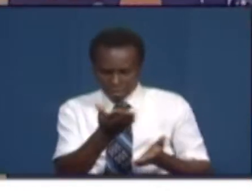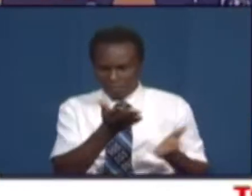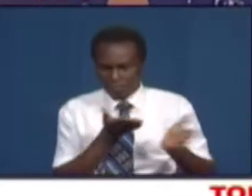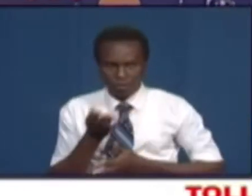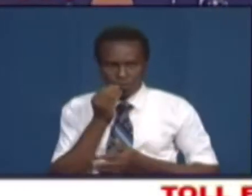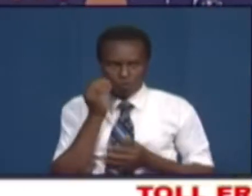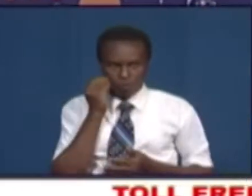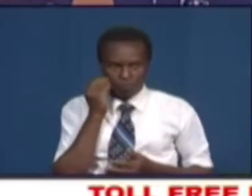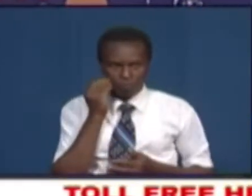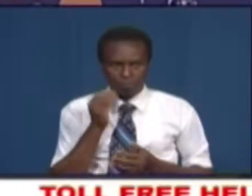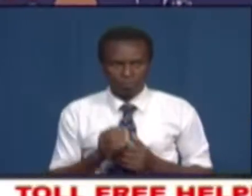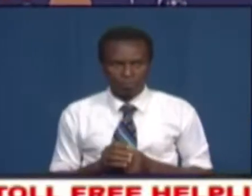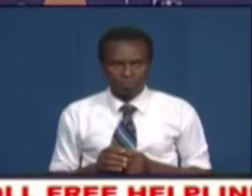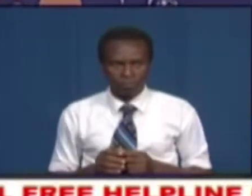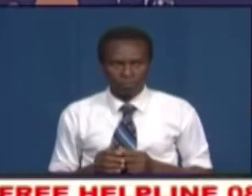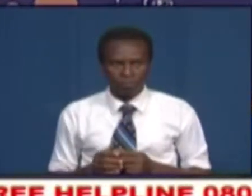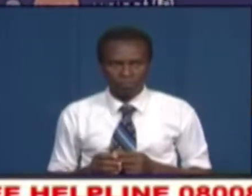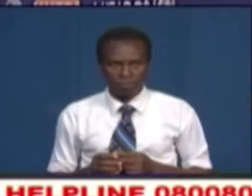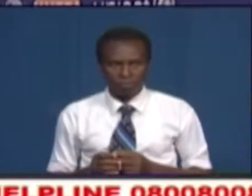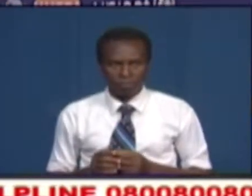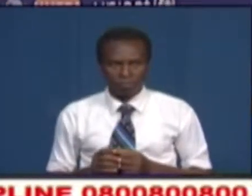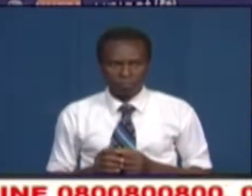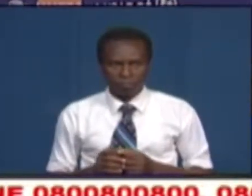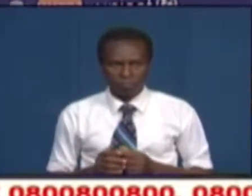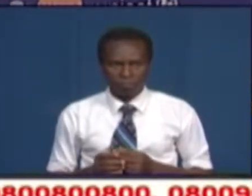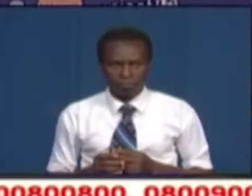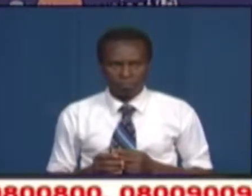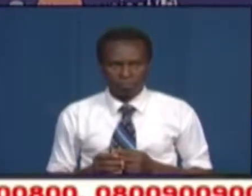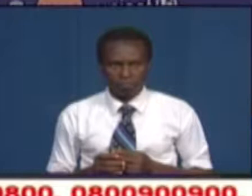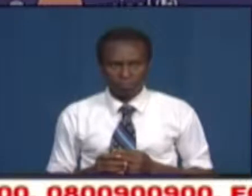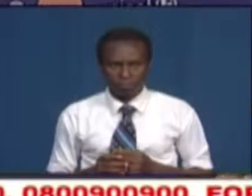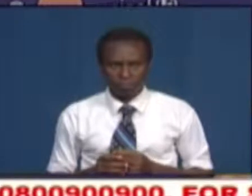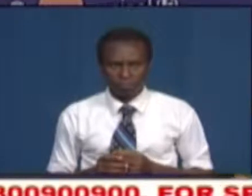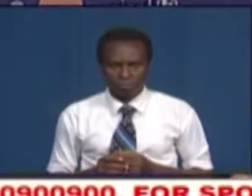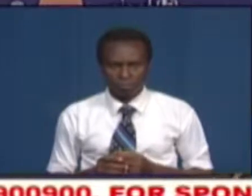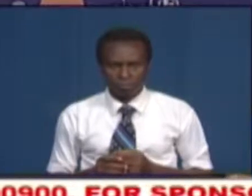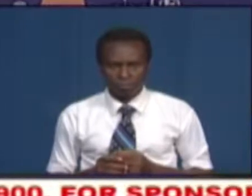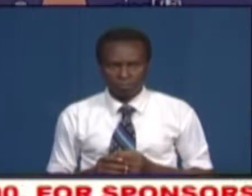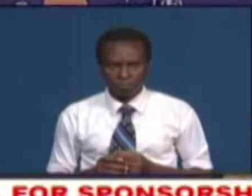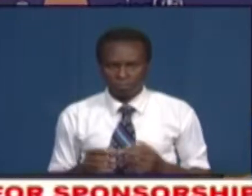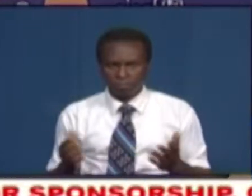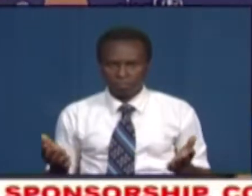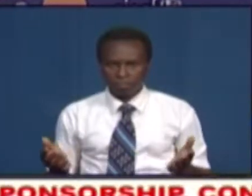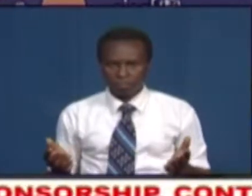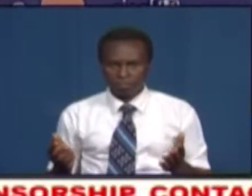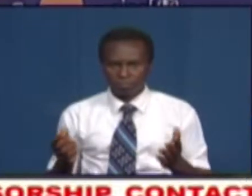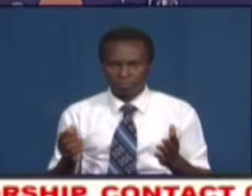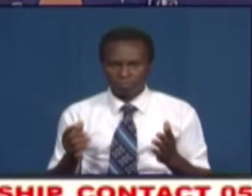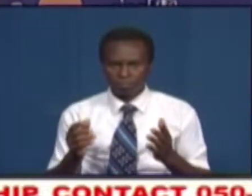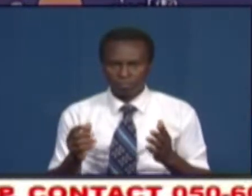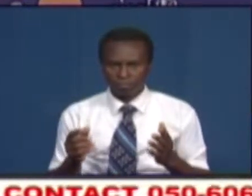know, growing up as an adolescent, I remember that I really liked things that looked nice. So wouldn't it be great if, you